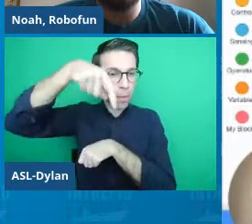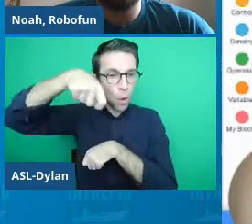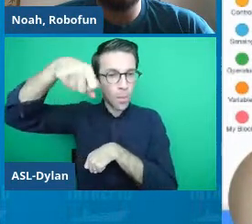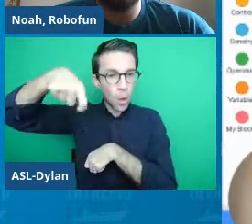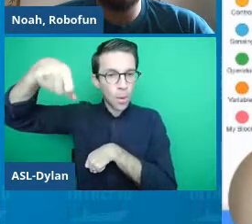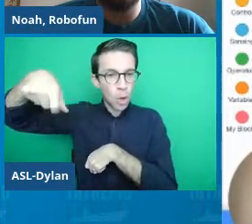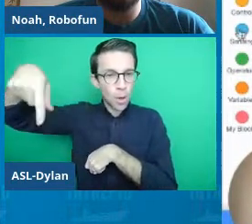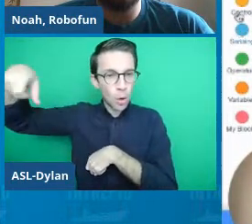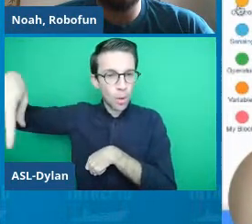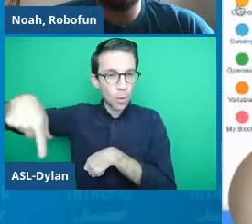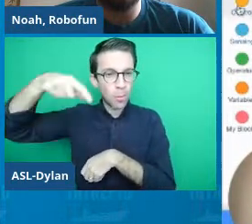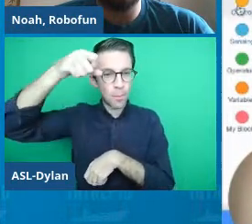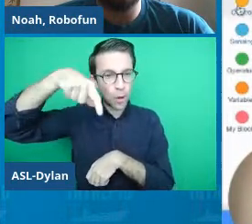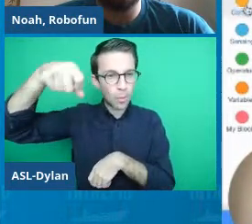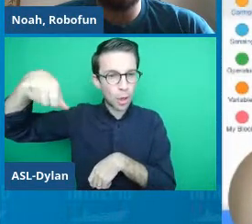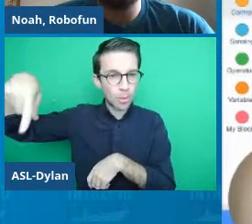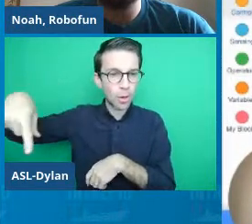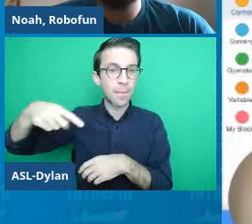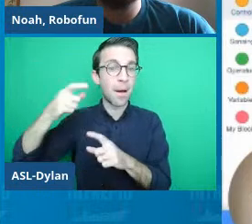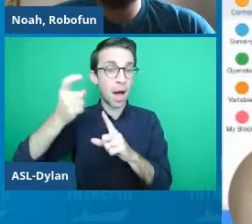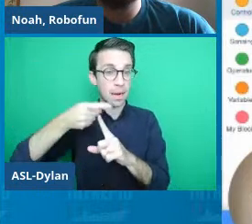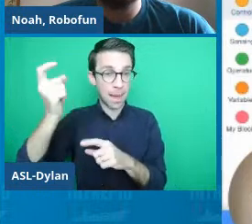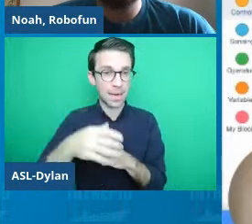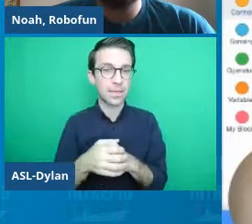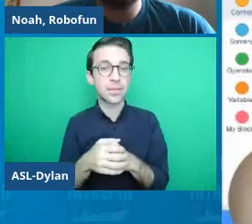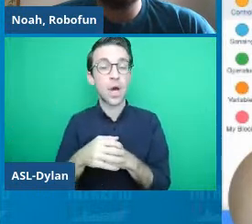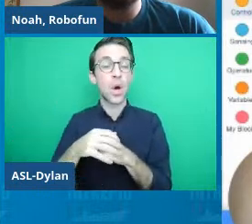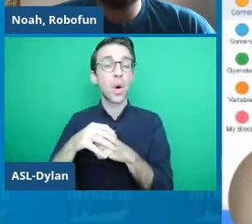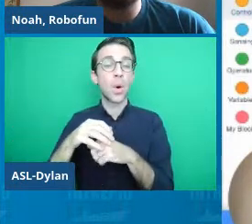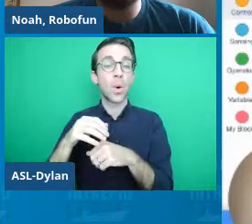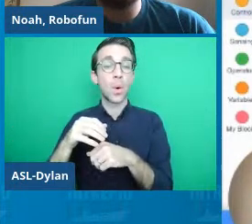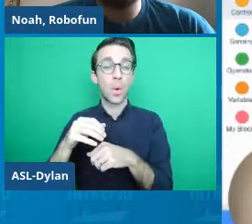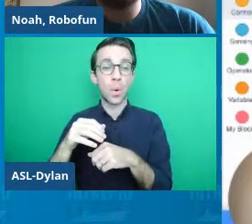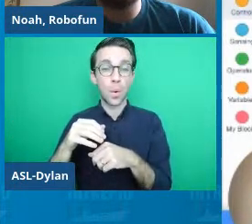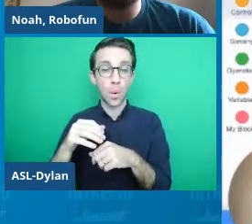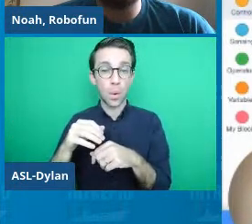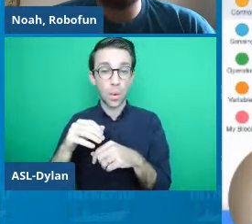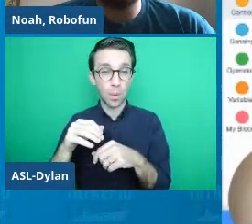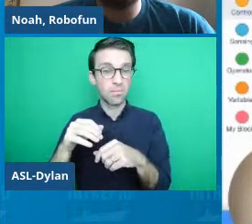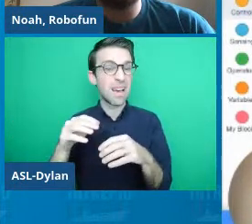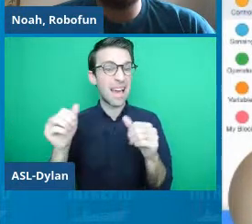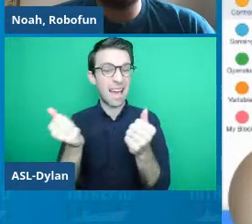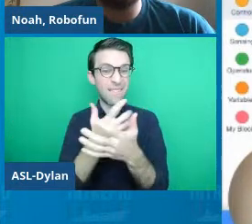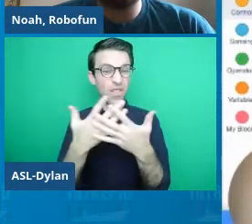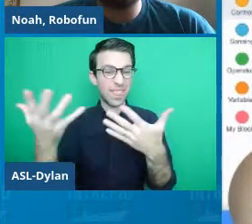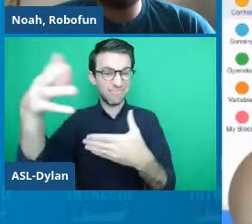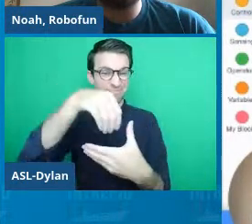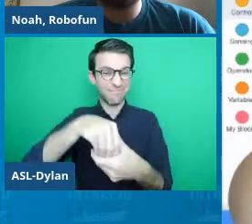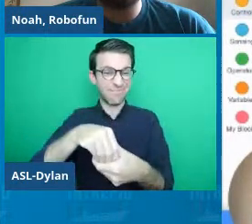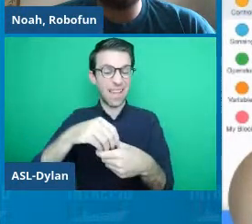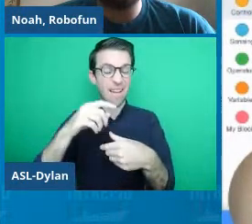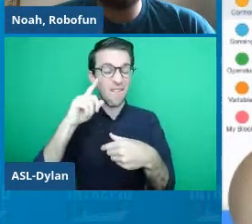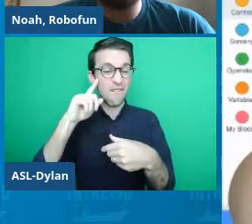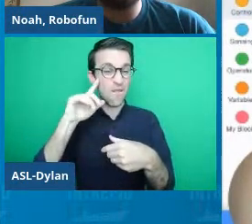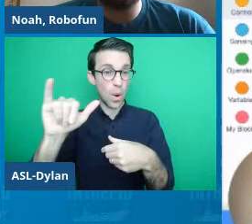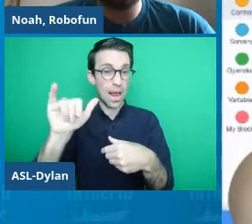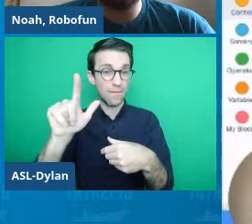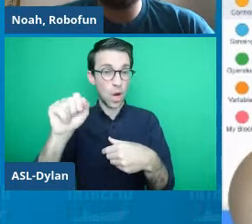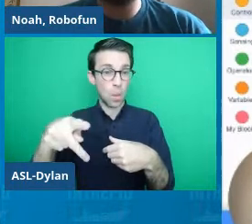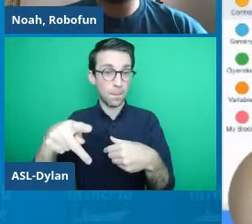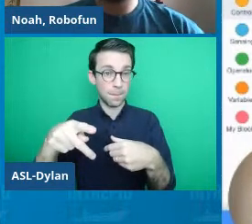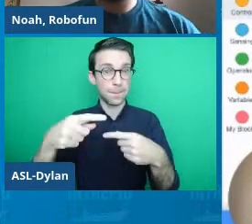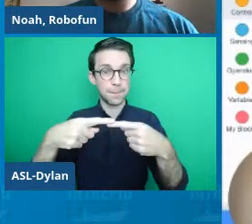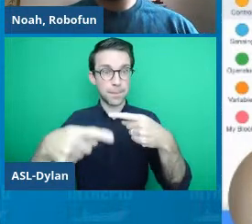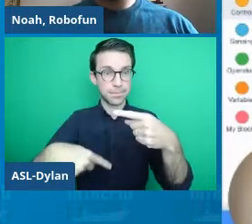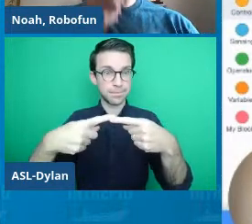character. So I'm going to do when green flag's clicked, and I'm going to put the whole thing in a forever loop, the whole thing. So it just happens by itself.